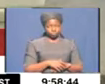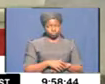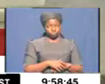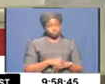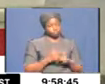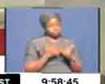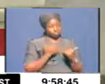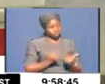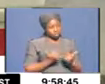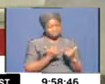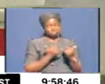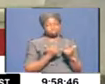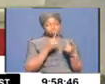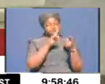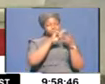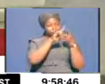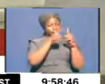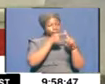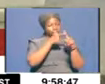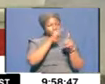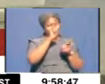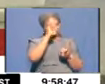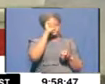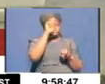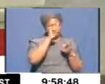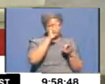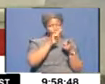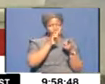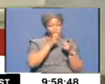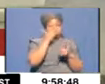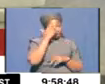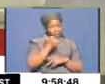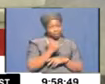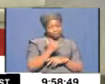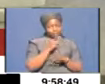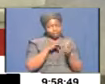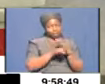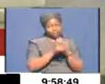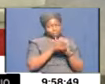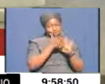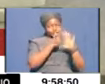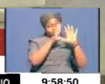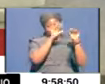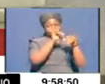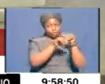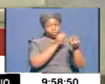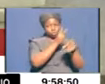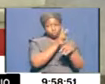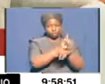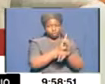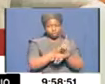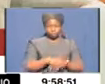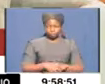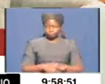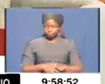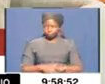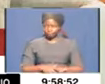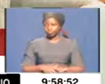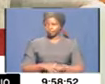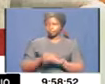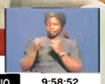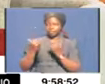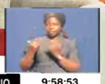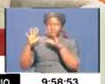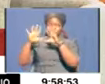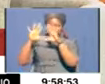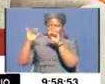Why have the standards dipped? In a quick summarization of about 2 minutes, what can you tell me? The summary is, it's